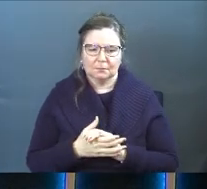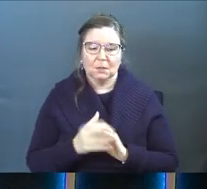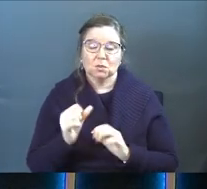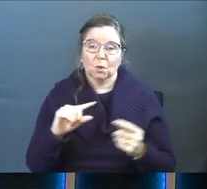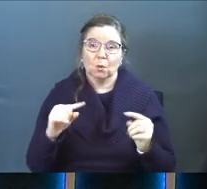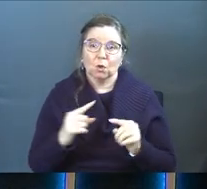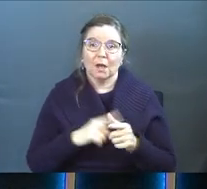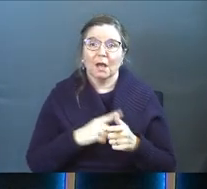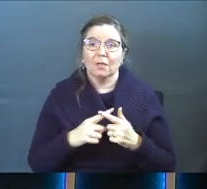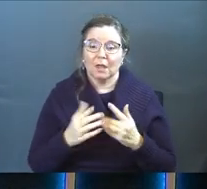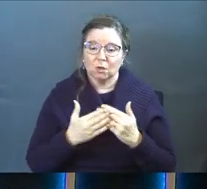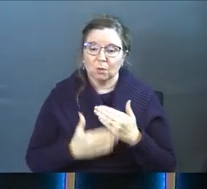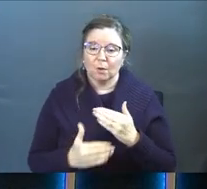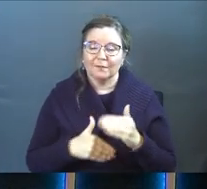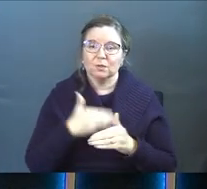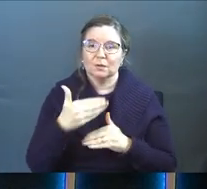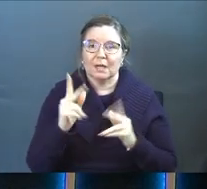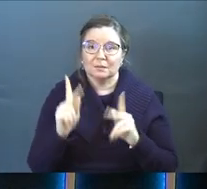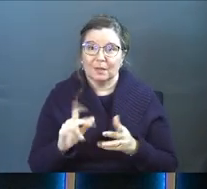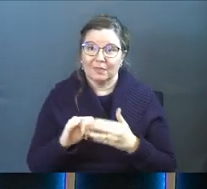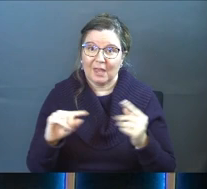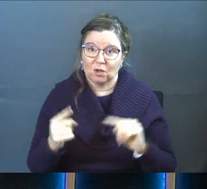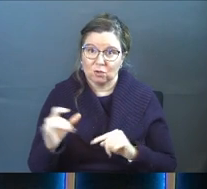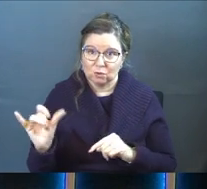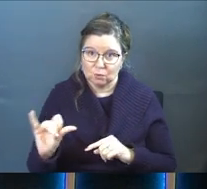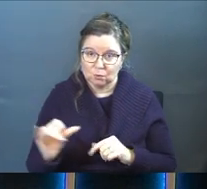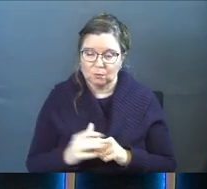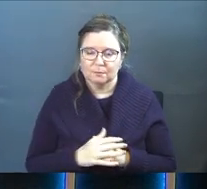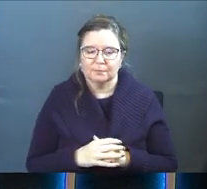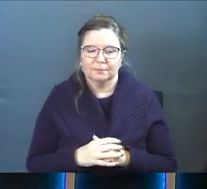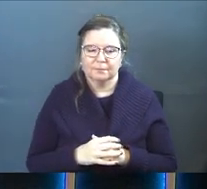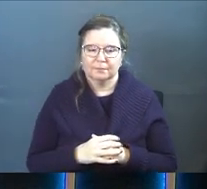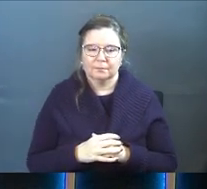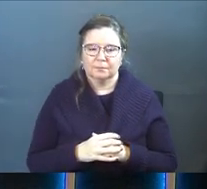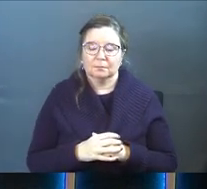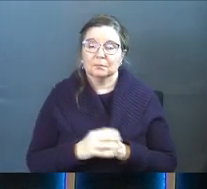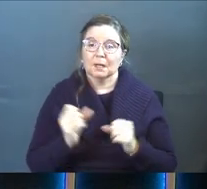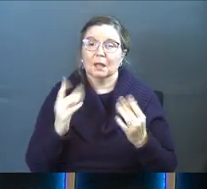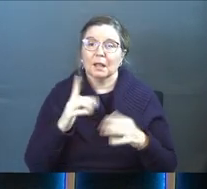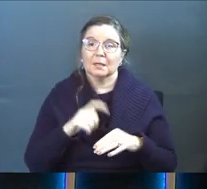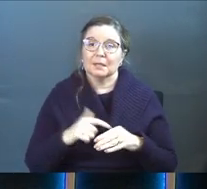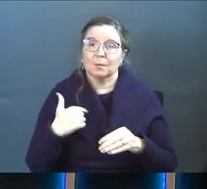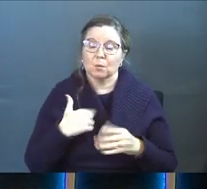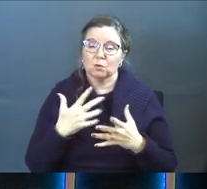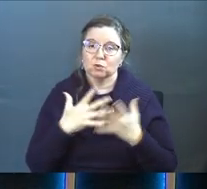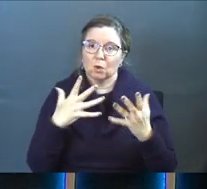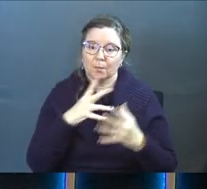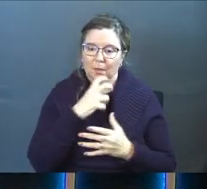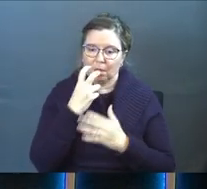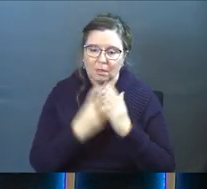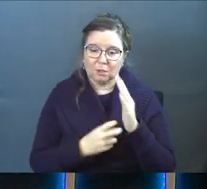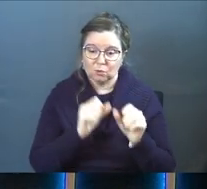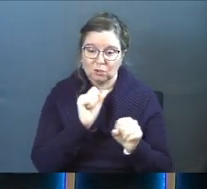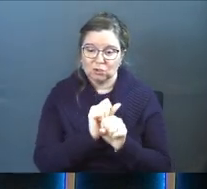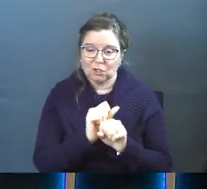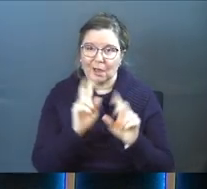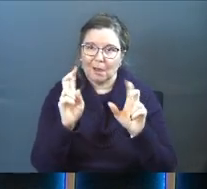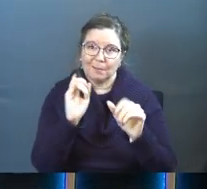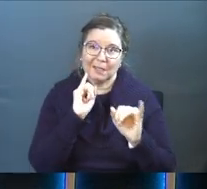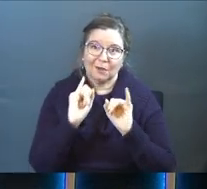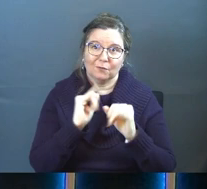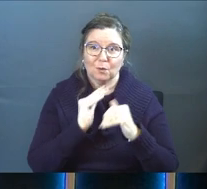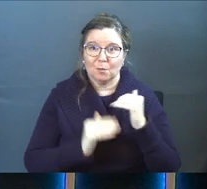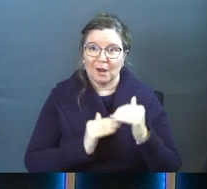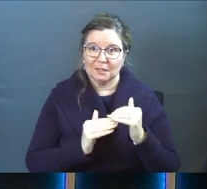And so it hurts. And then you move on to the next person, and that hurts too. And a lot of times we're so much into the job interview process.